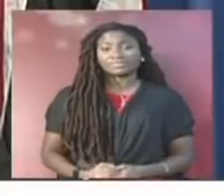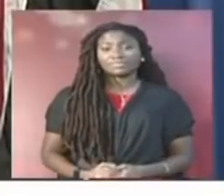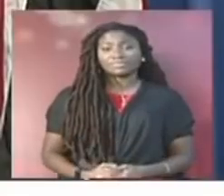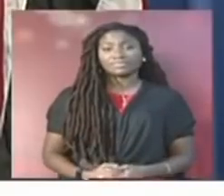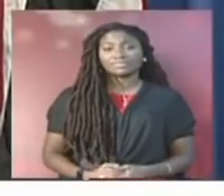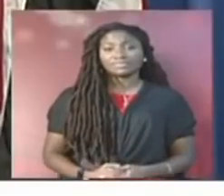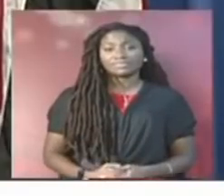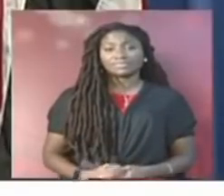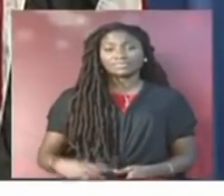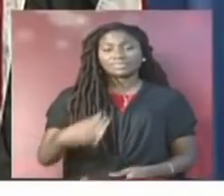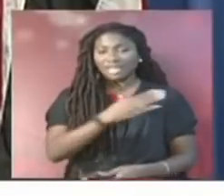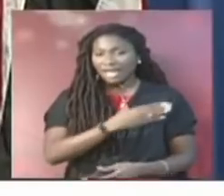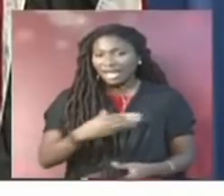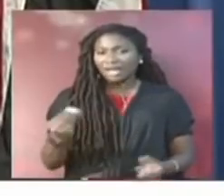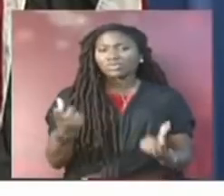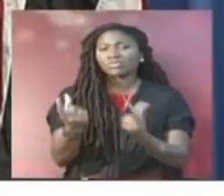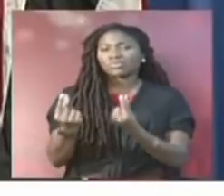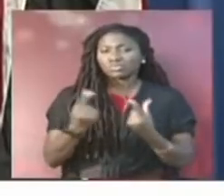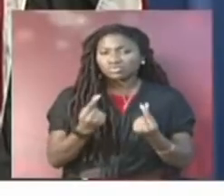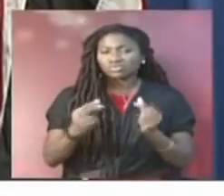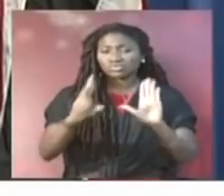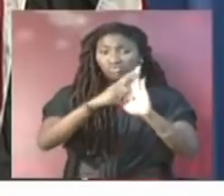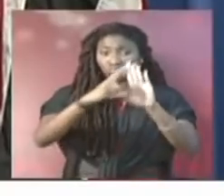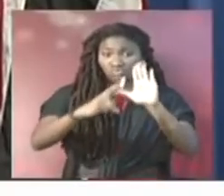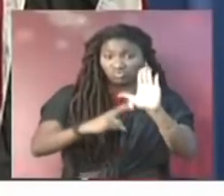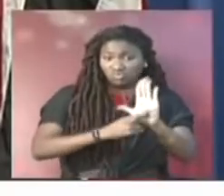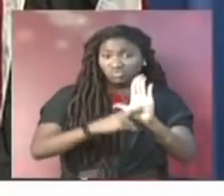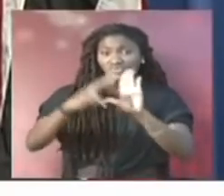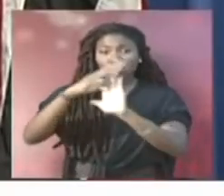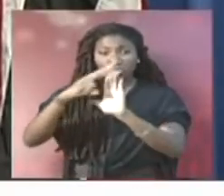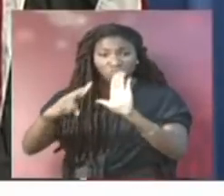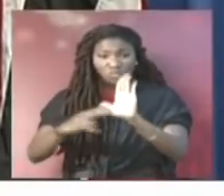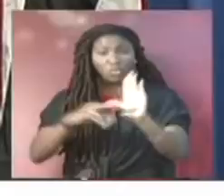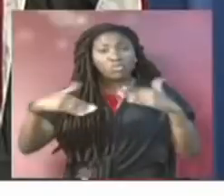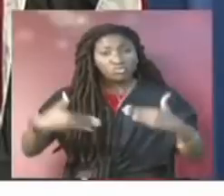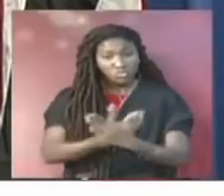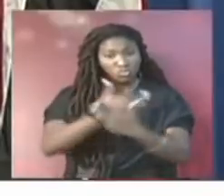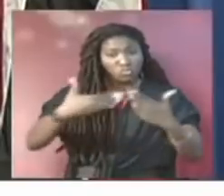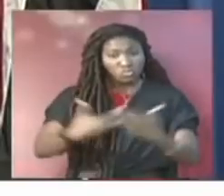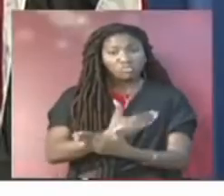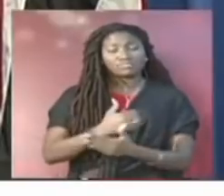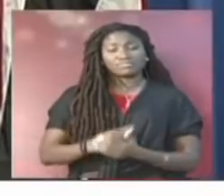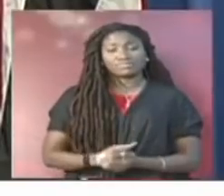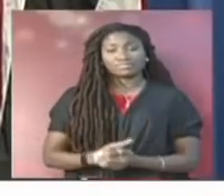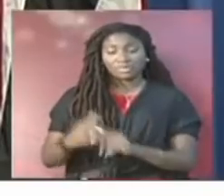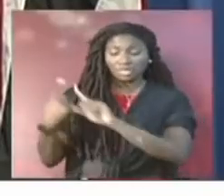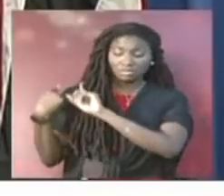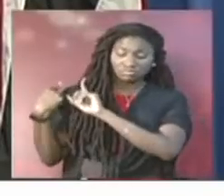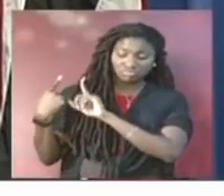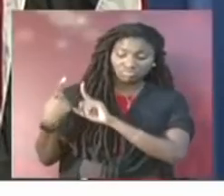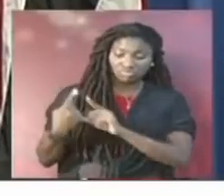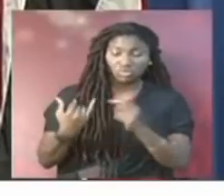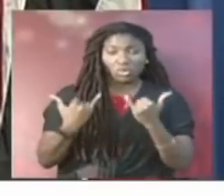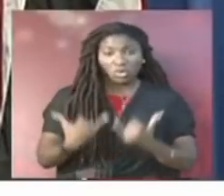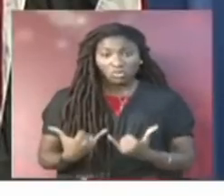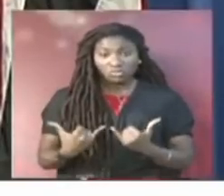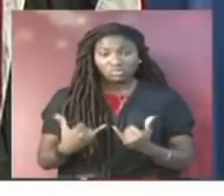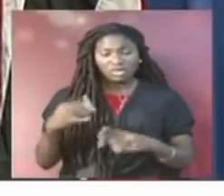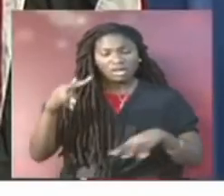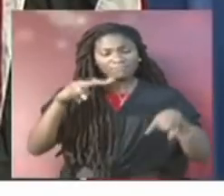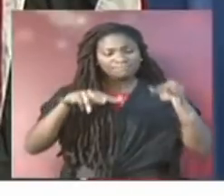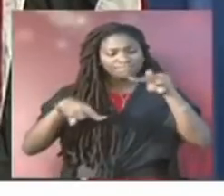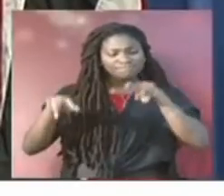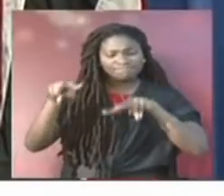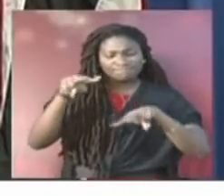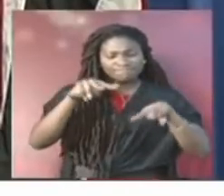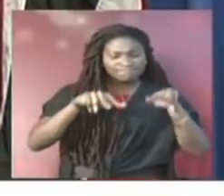actions in the form of rollback restrictions. Since then, we have been monitoring our situation